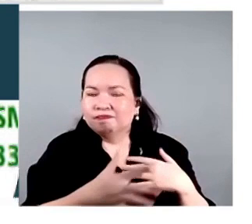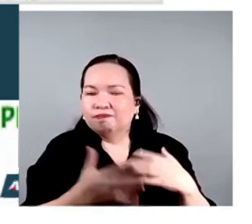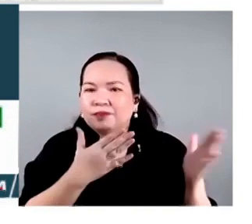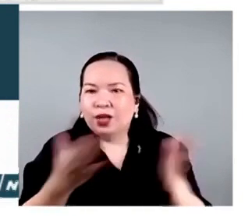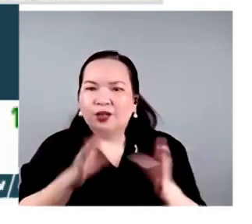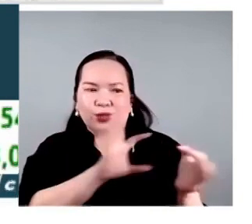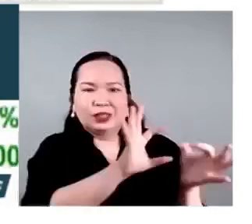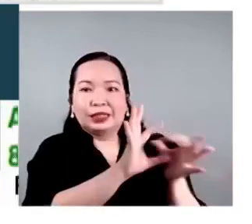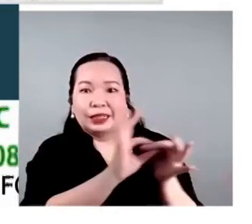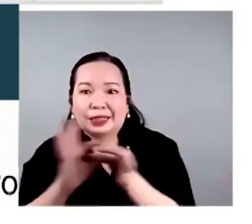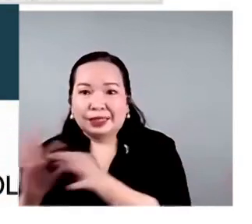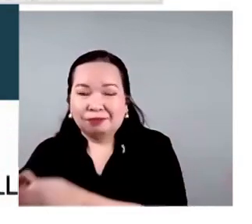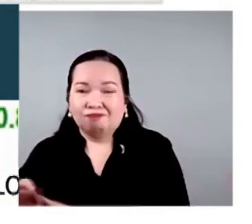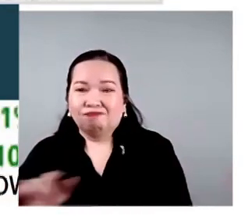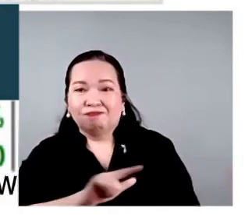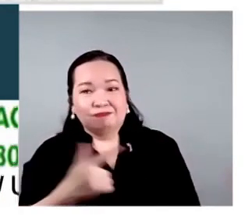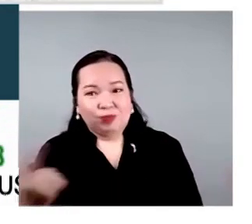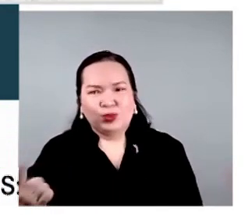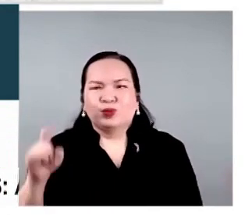sakali.